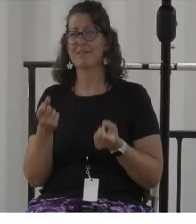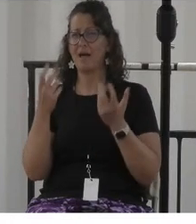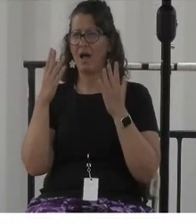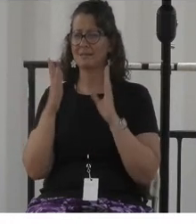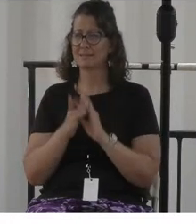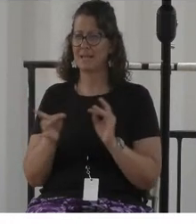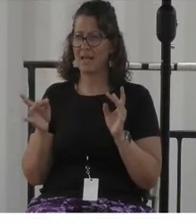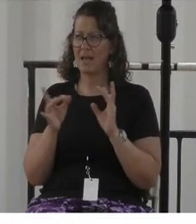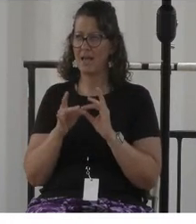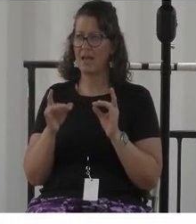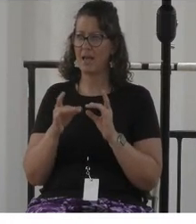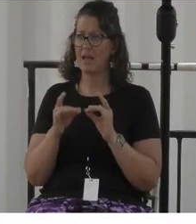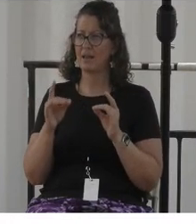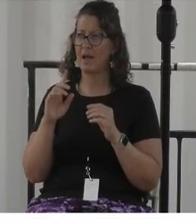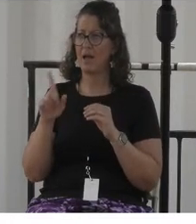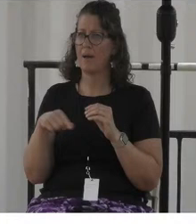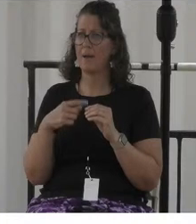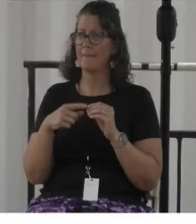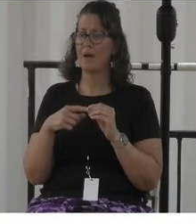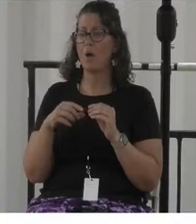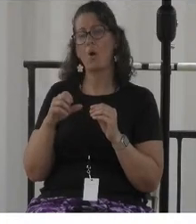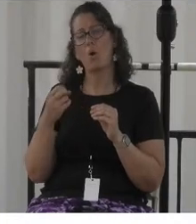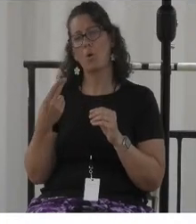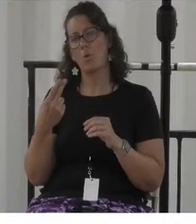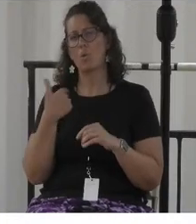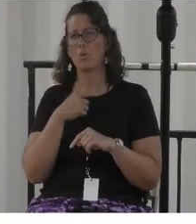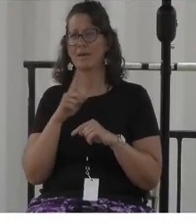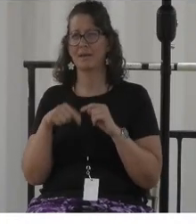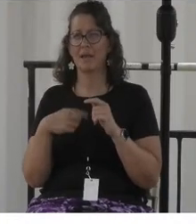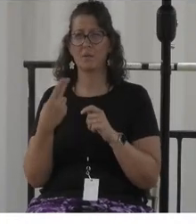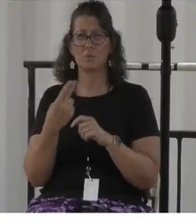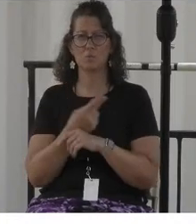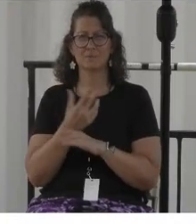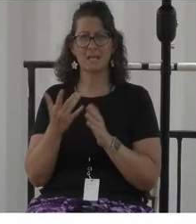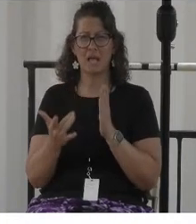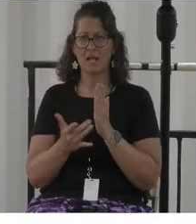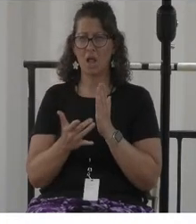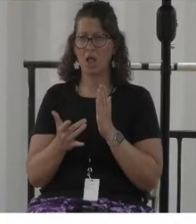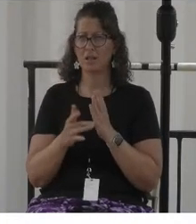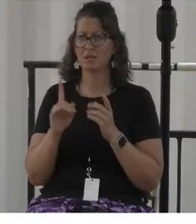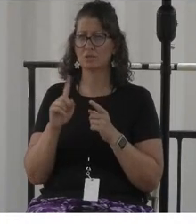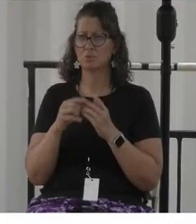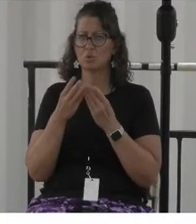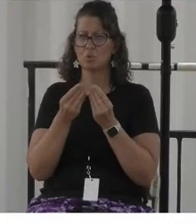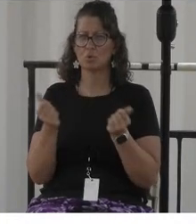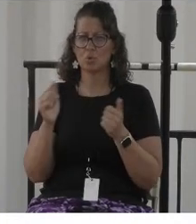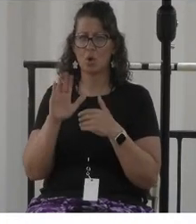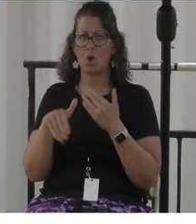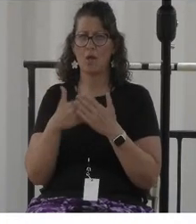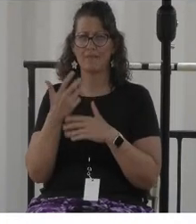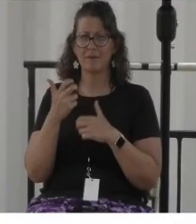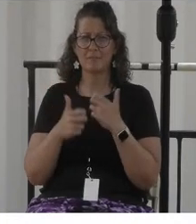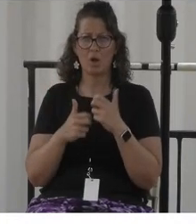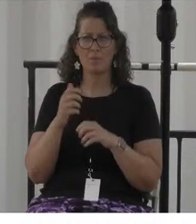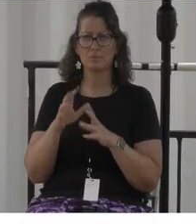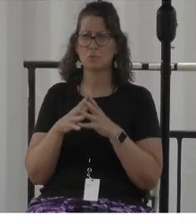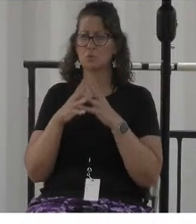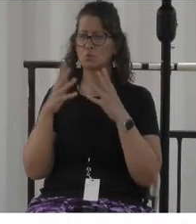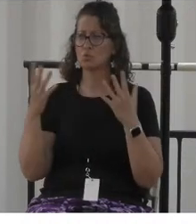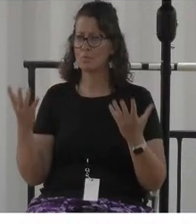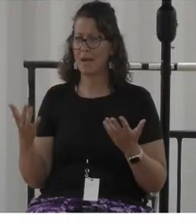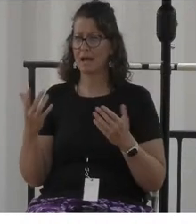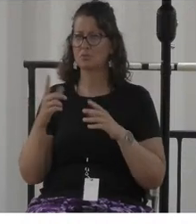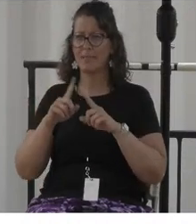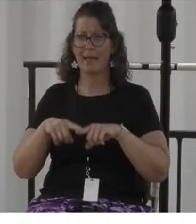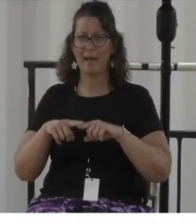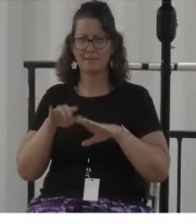said these days about, we can't use technology to cure all of our problems. There's too much